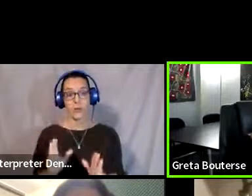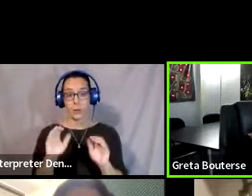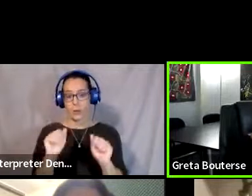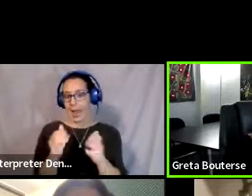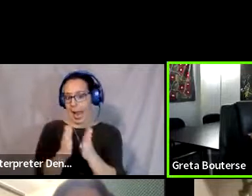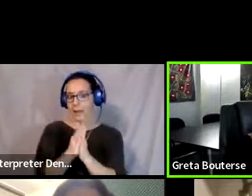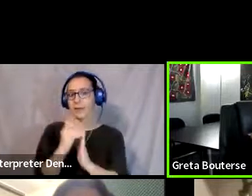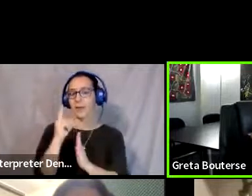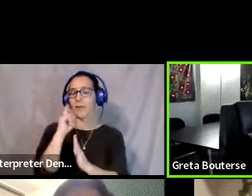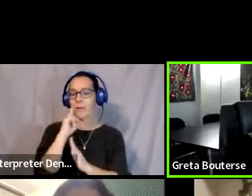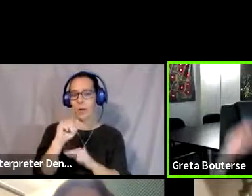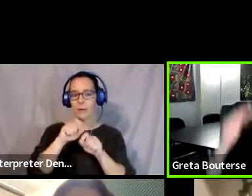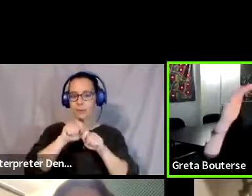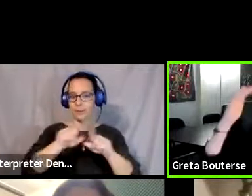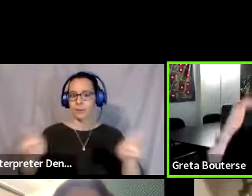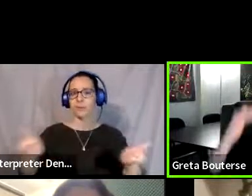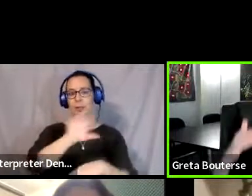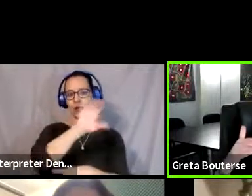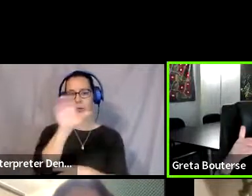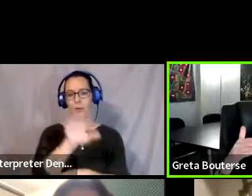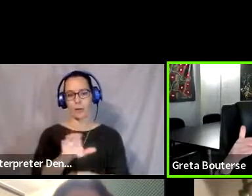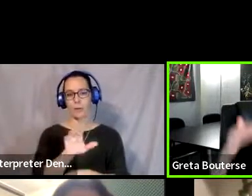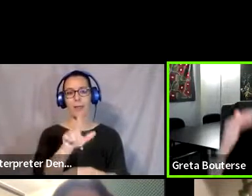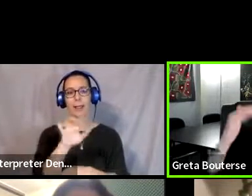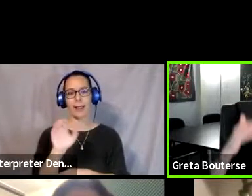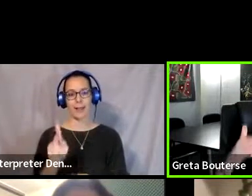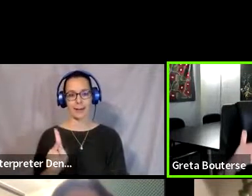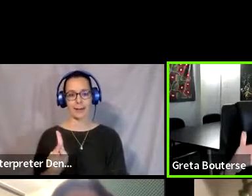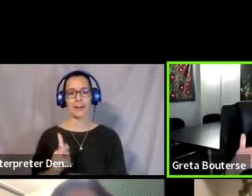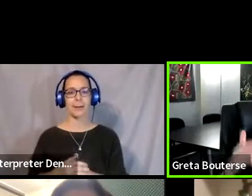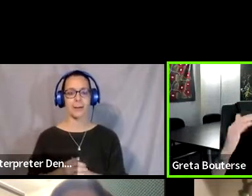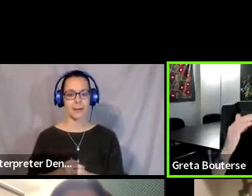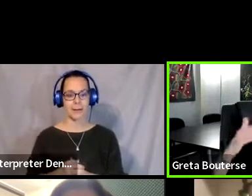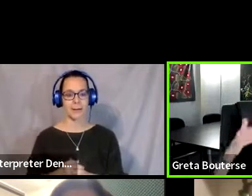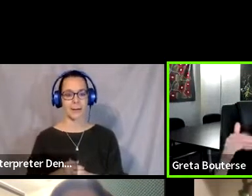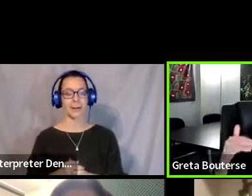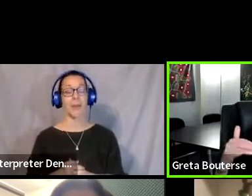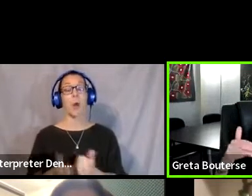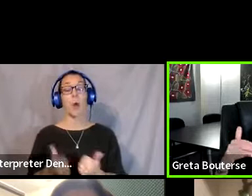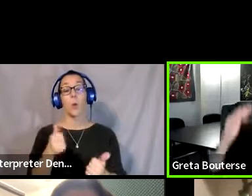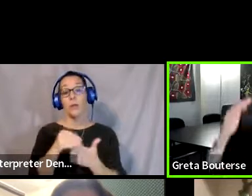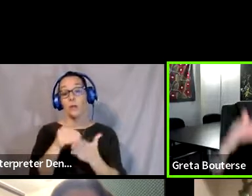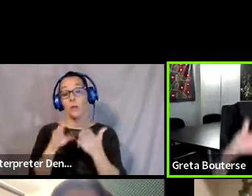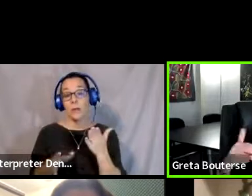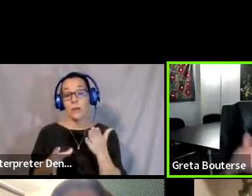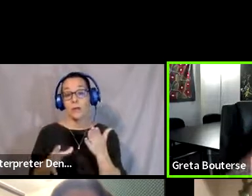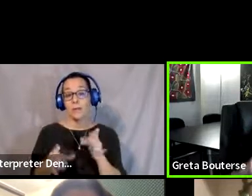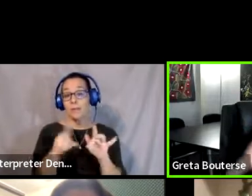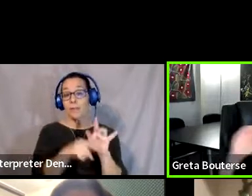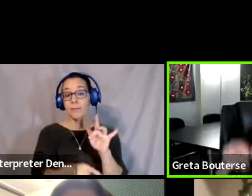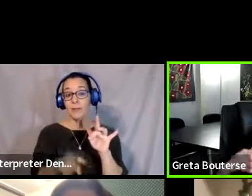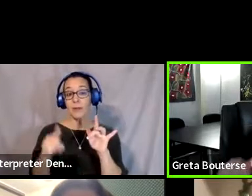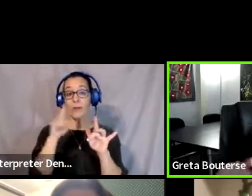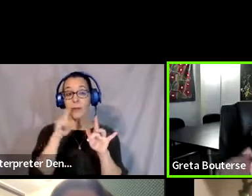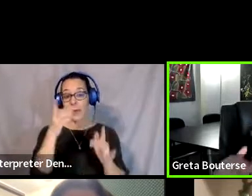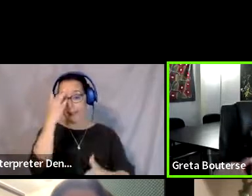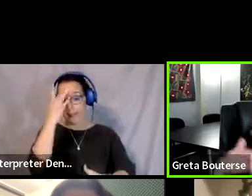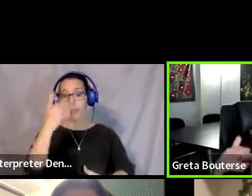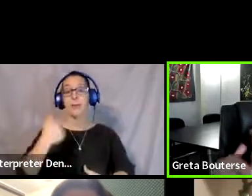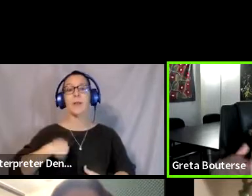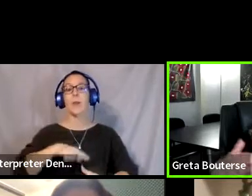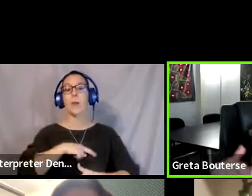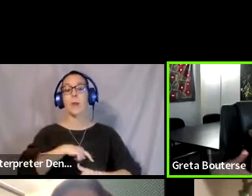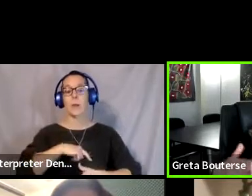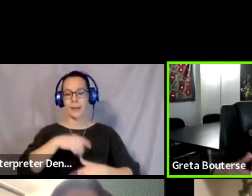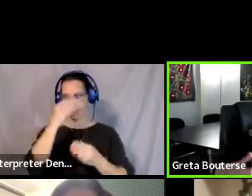we update our information of our students who are out for illness daily. So we push that out to